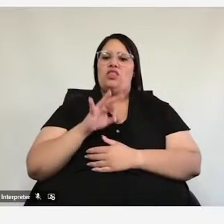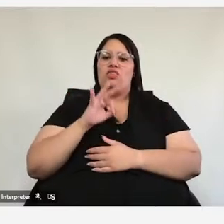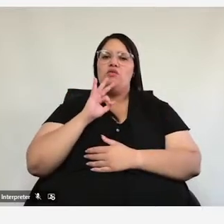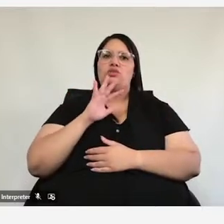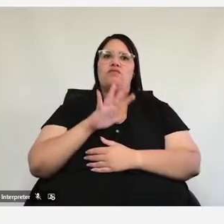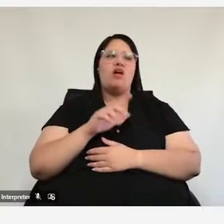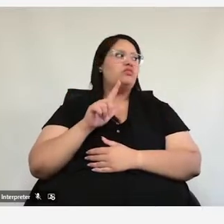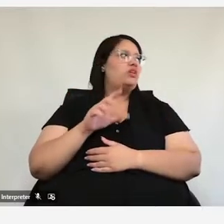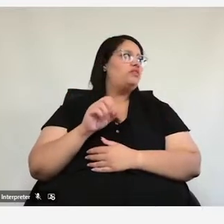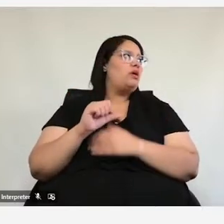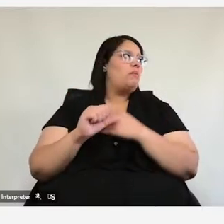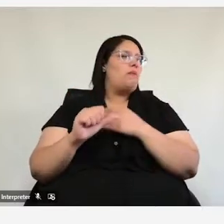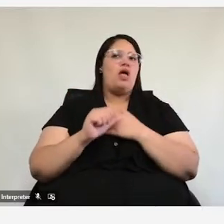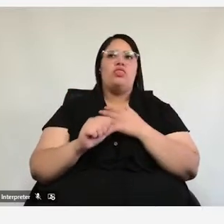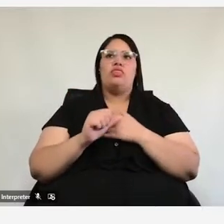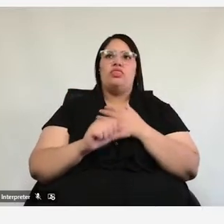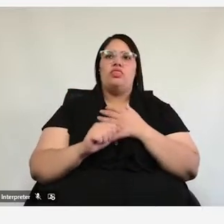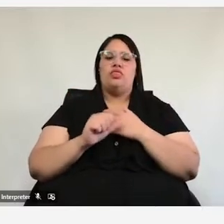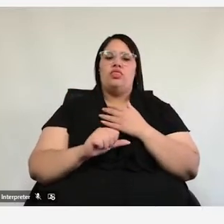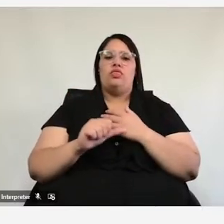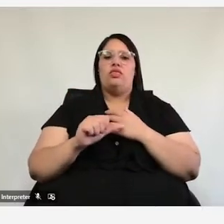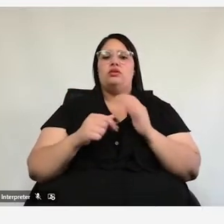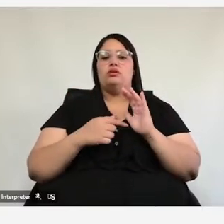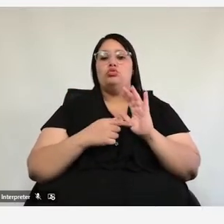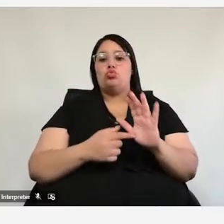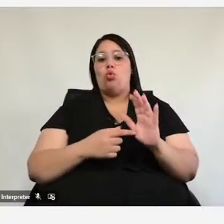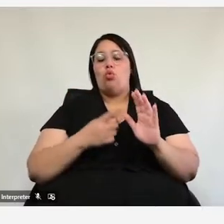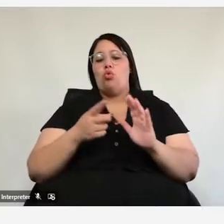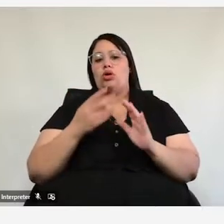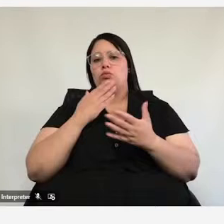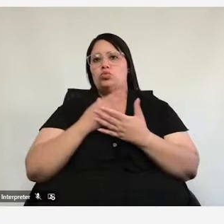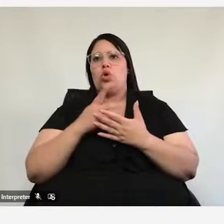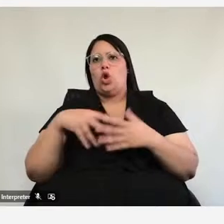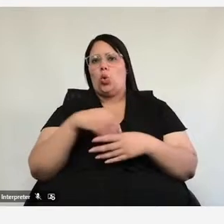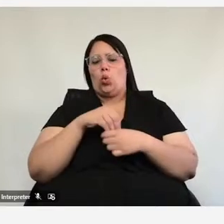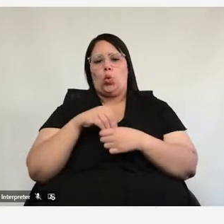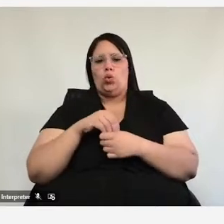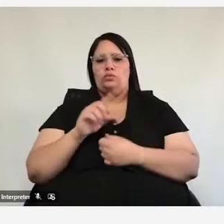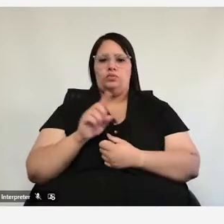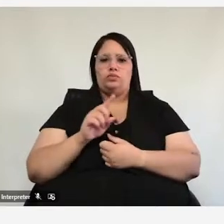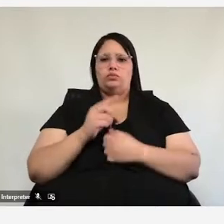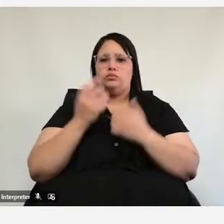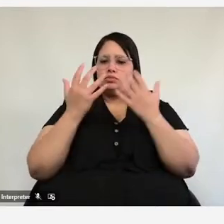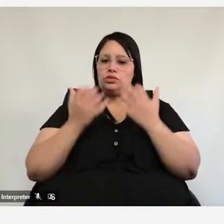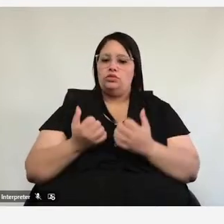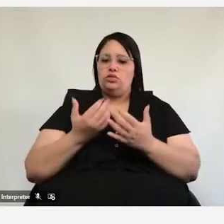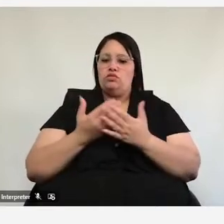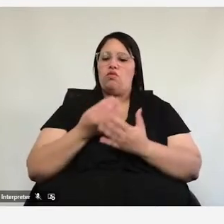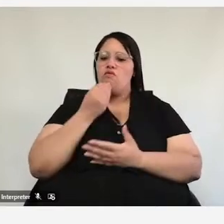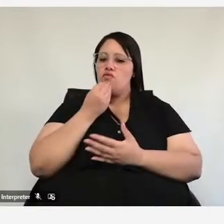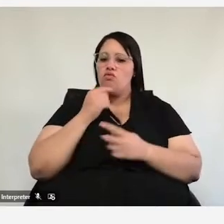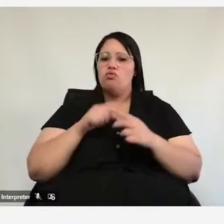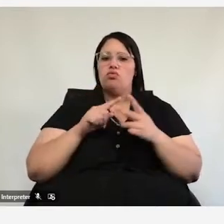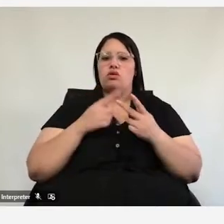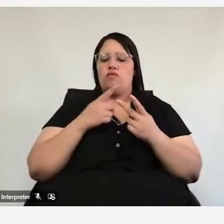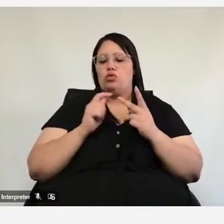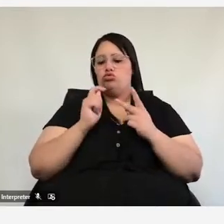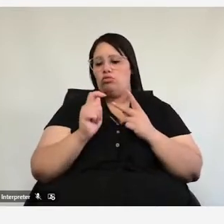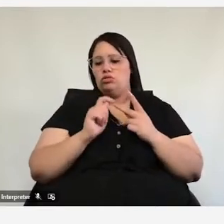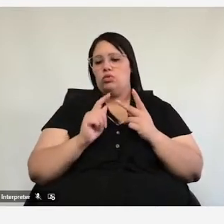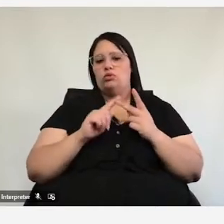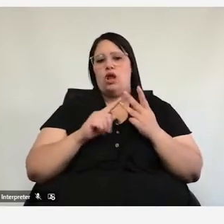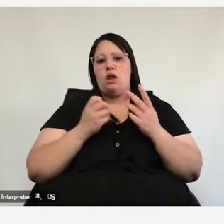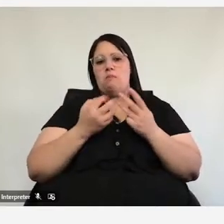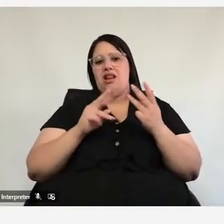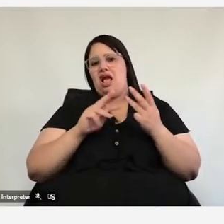23,570 per month. I'm sure this is what it includes, a budget for food, budget for transport, and many